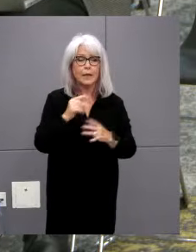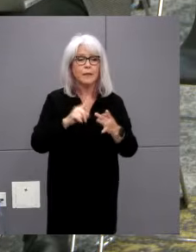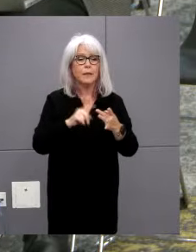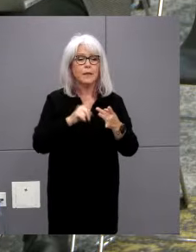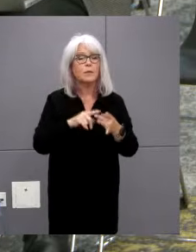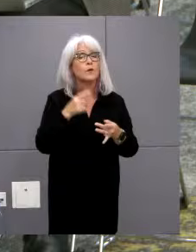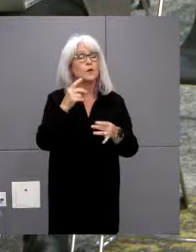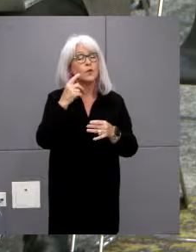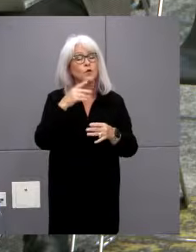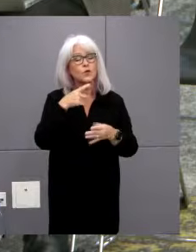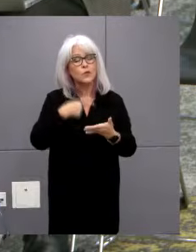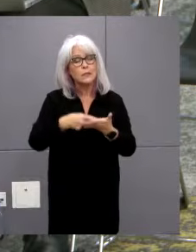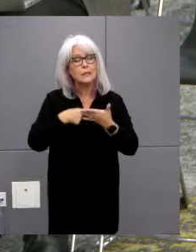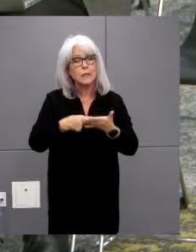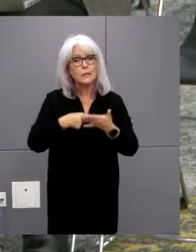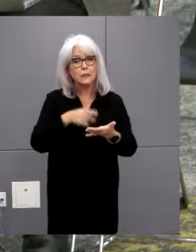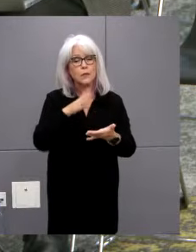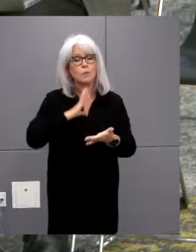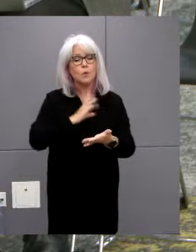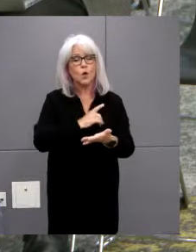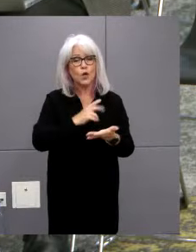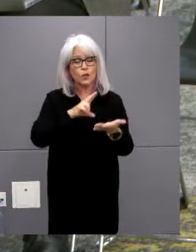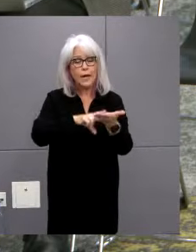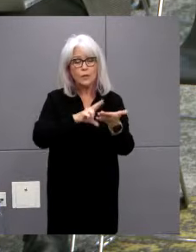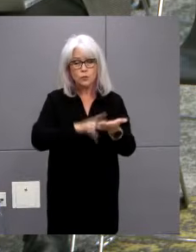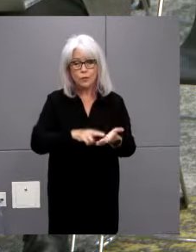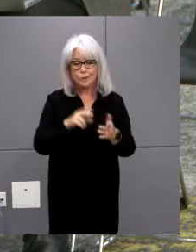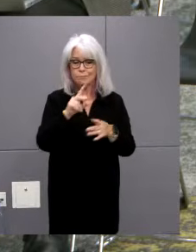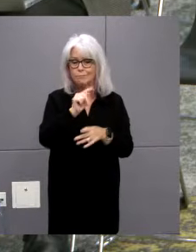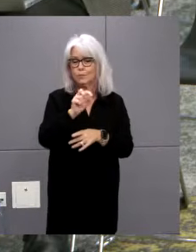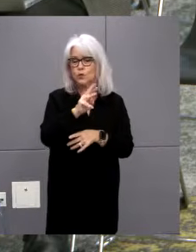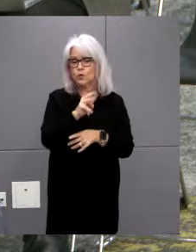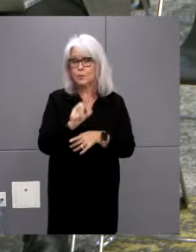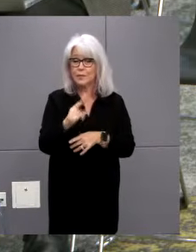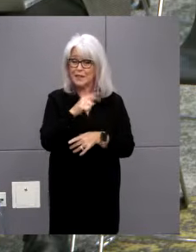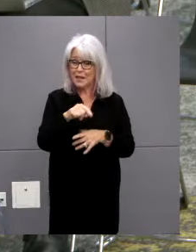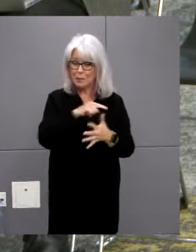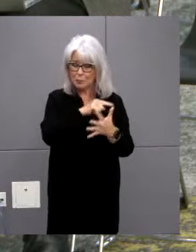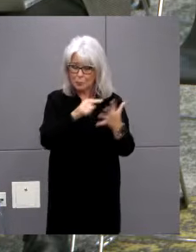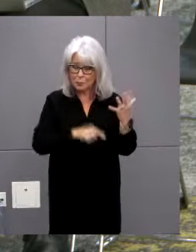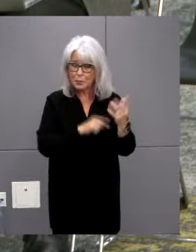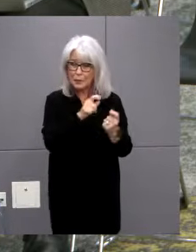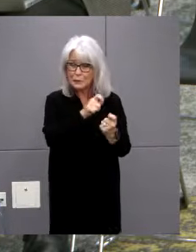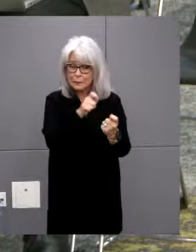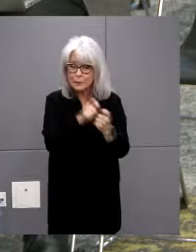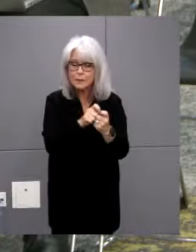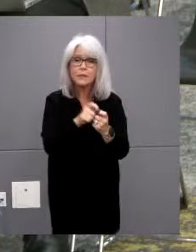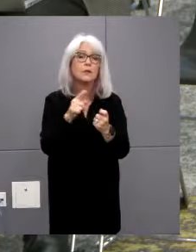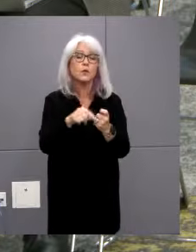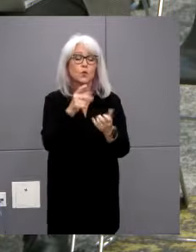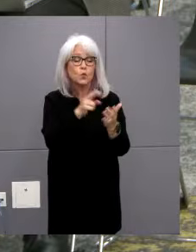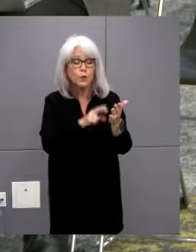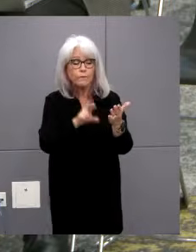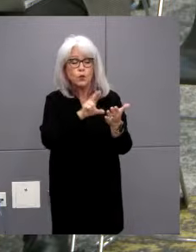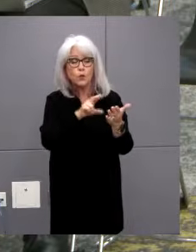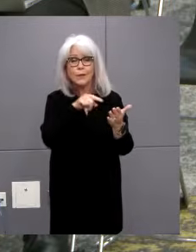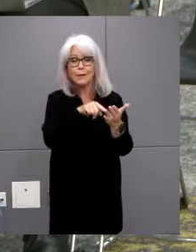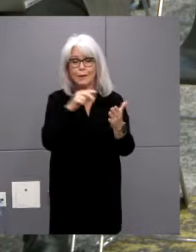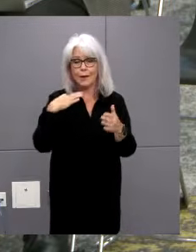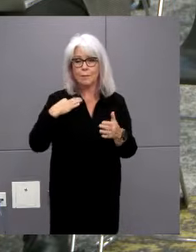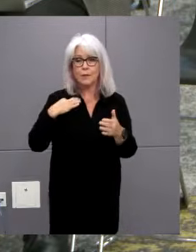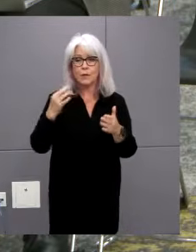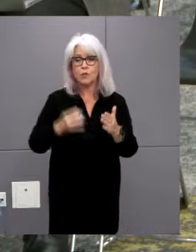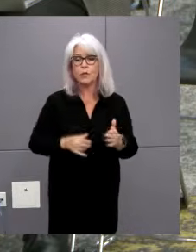contract terms. These responsibilities explicitly include reviewing applications and narrowing the